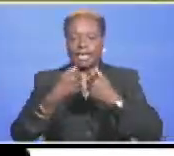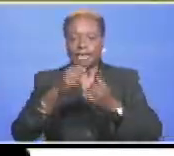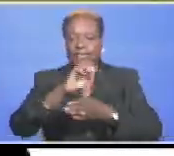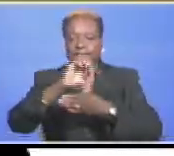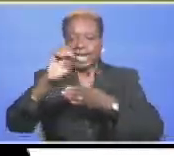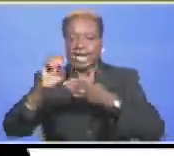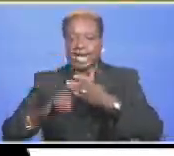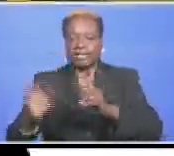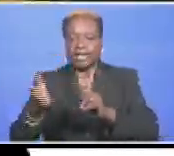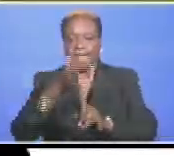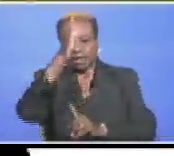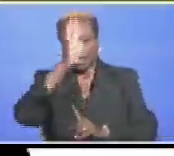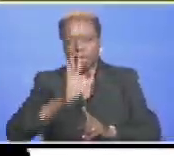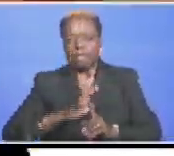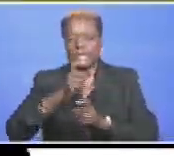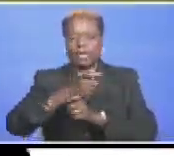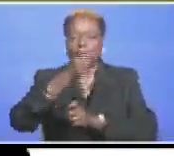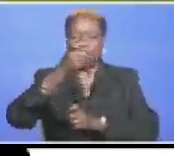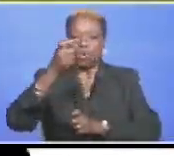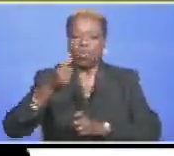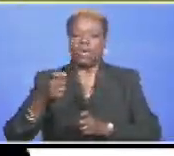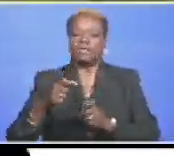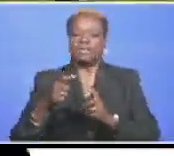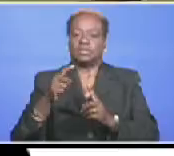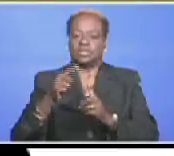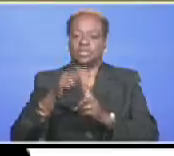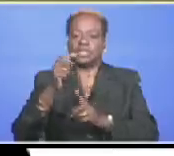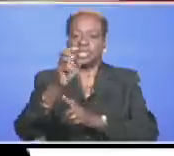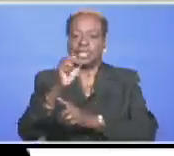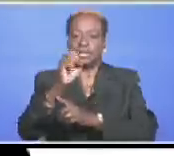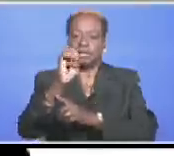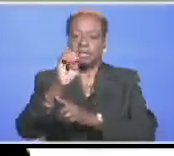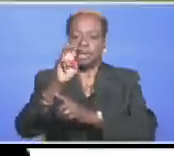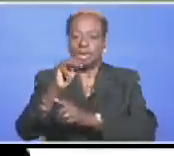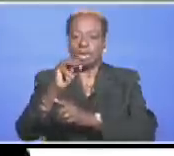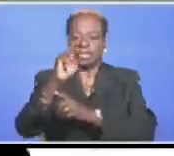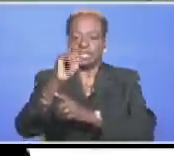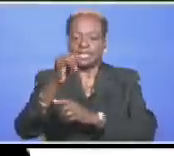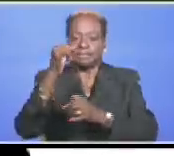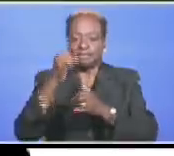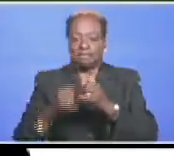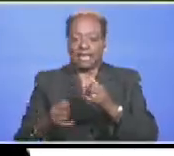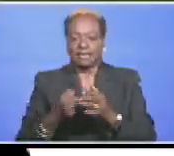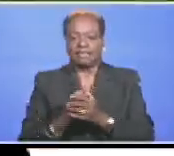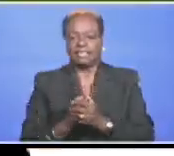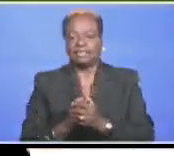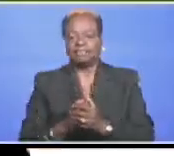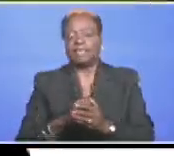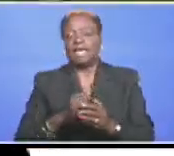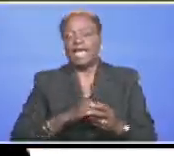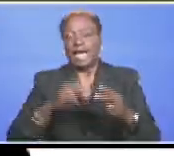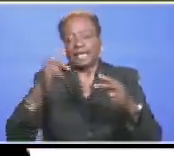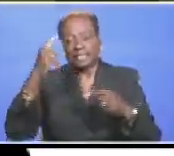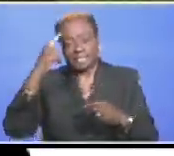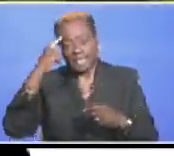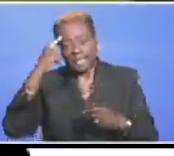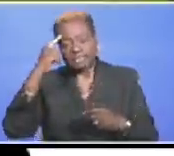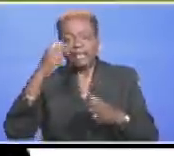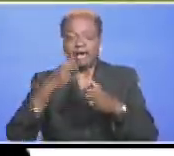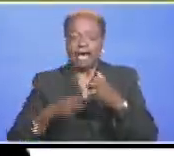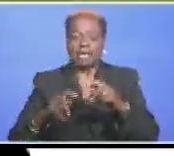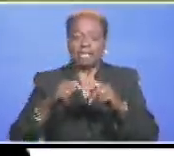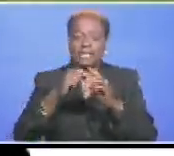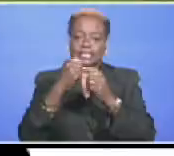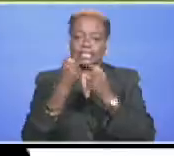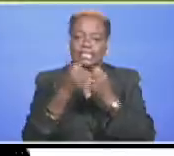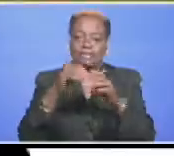end, it would be the Hitmen moving on to the semifinals. You know, I feel like I have the hardest working team in the league, and whenever